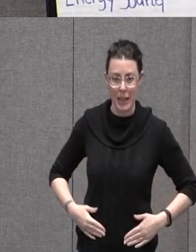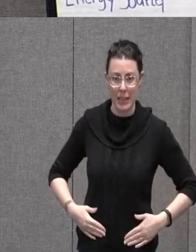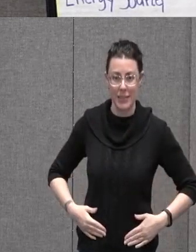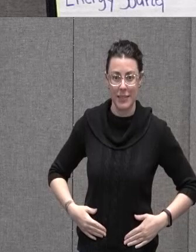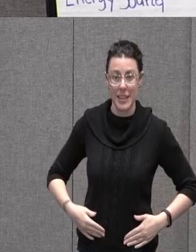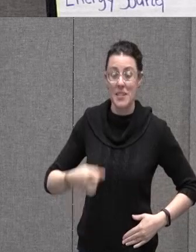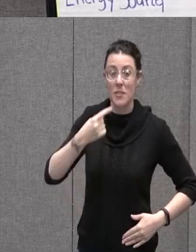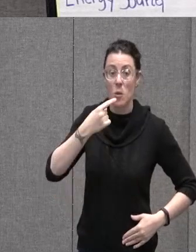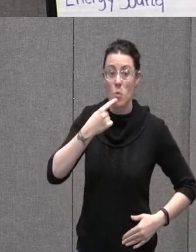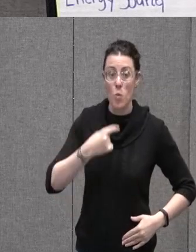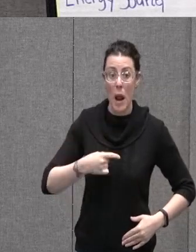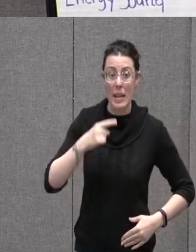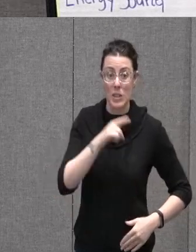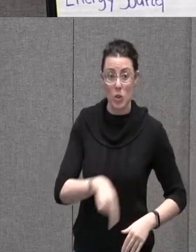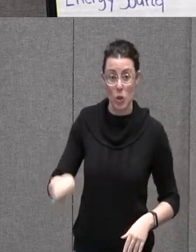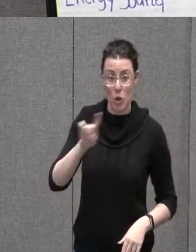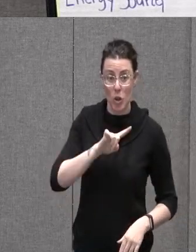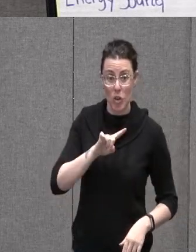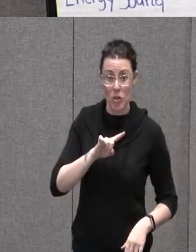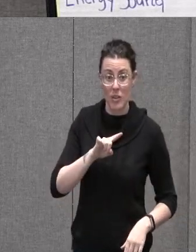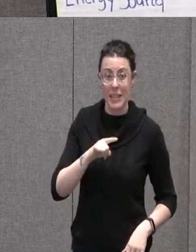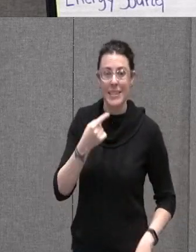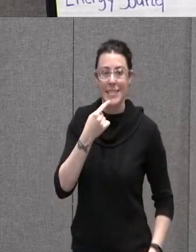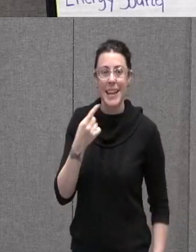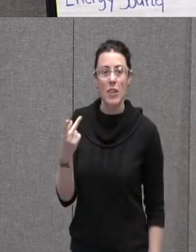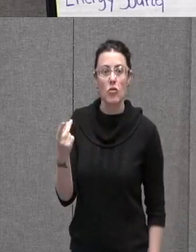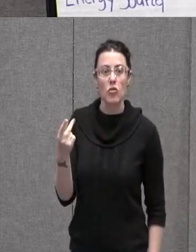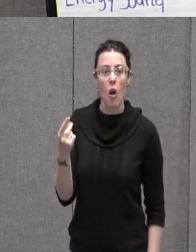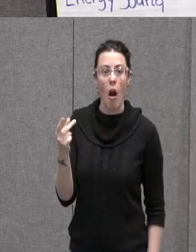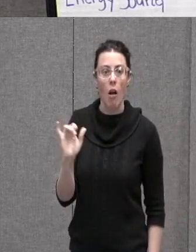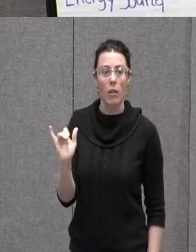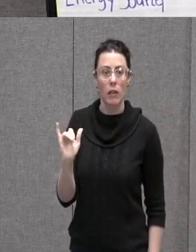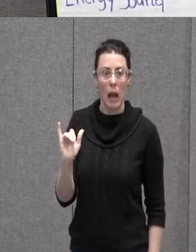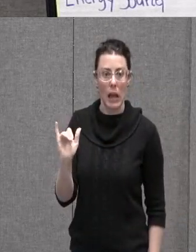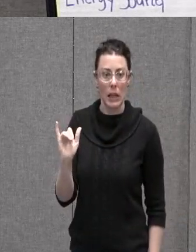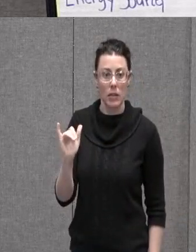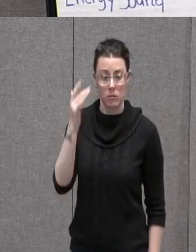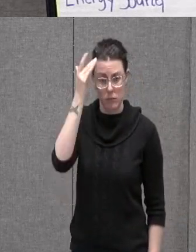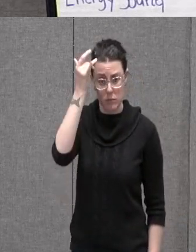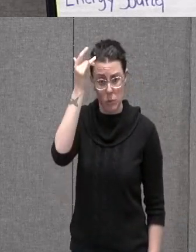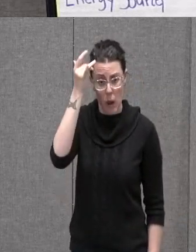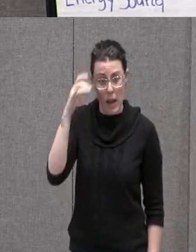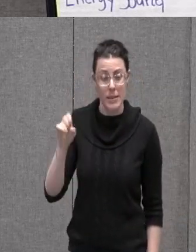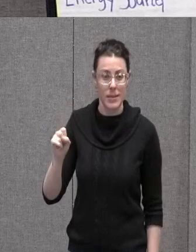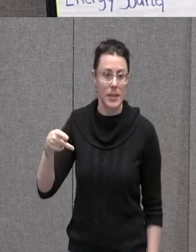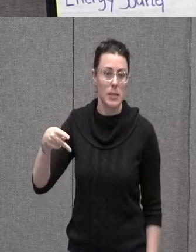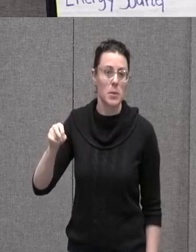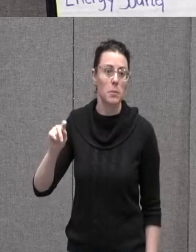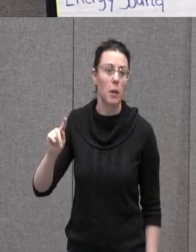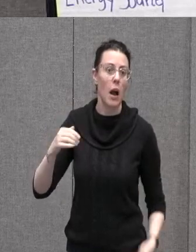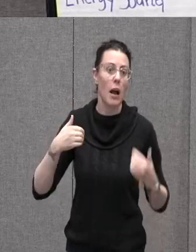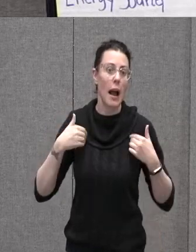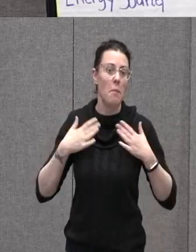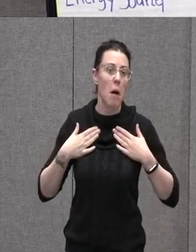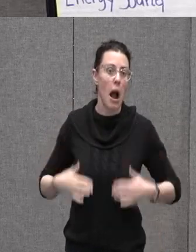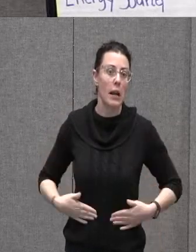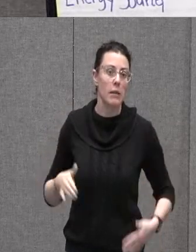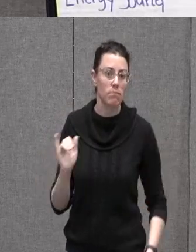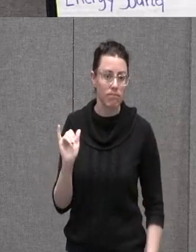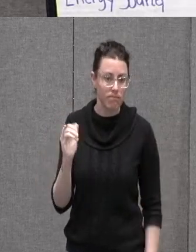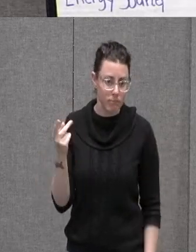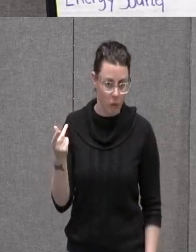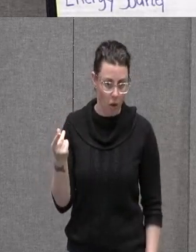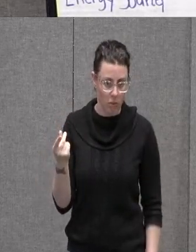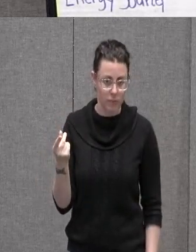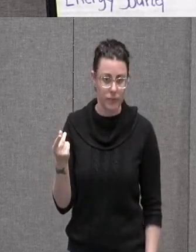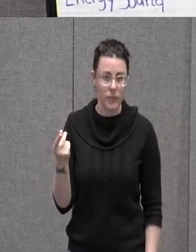red circle here, and inside of the circle we put dog-like. 'Cause that's the body. That's the type of robot Spot looks like. And then remember,